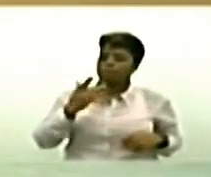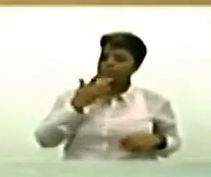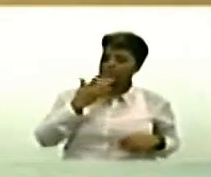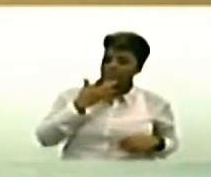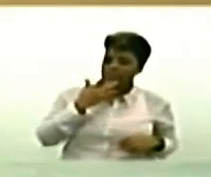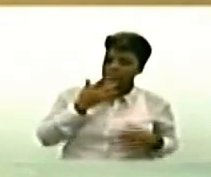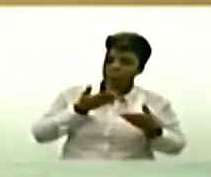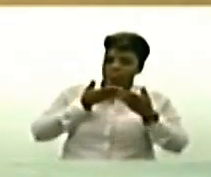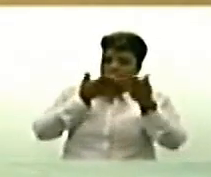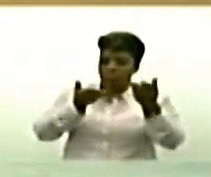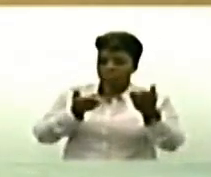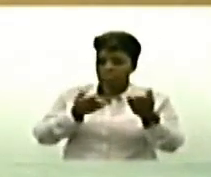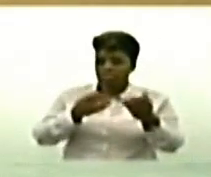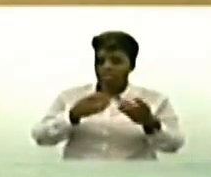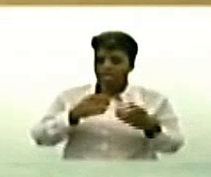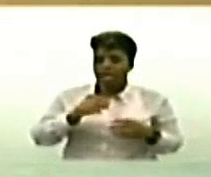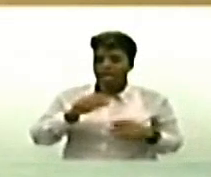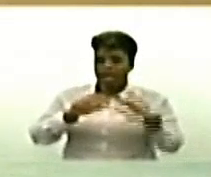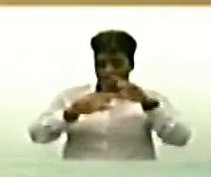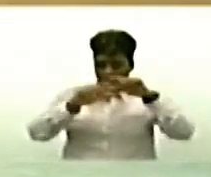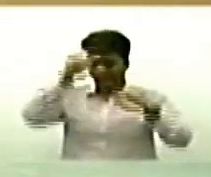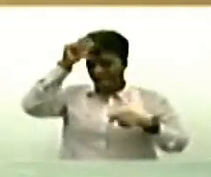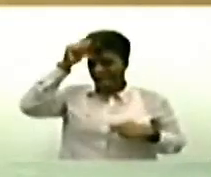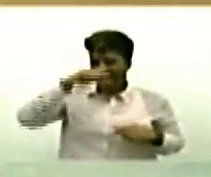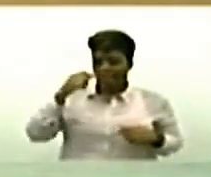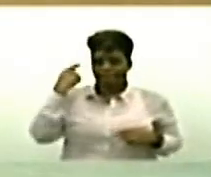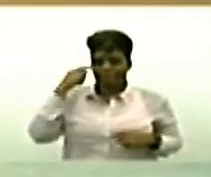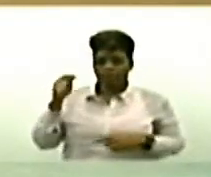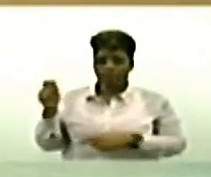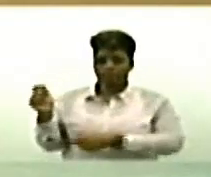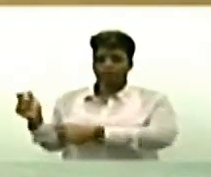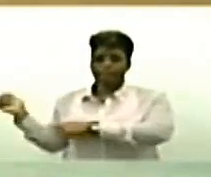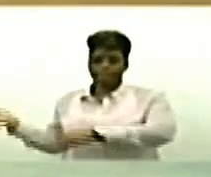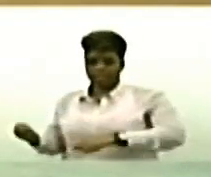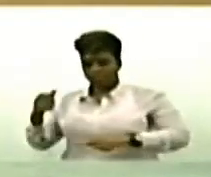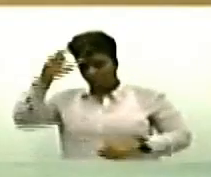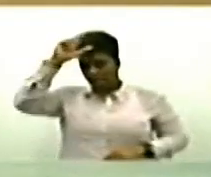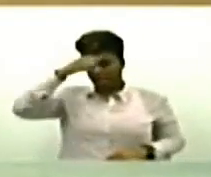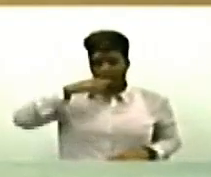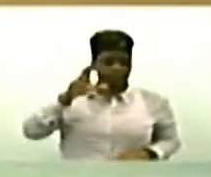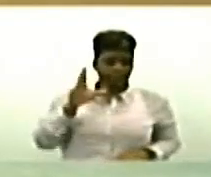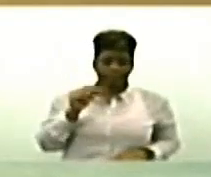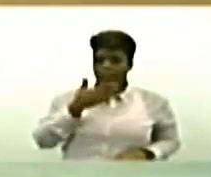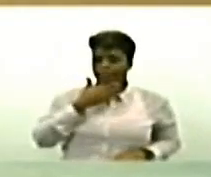the police cap may give more